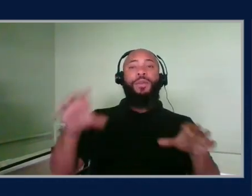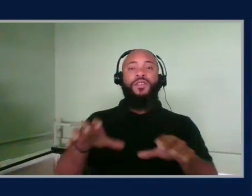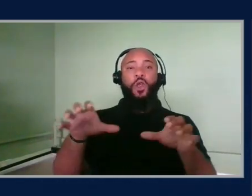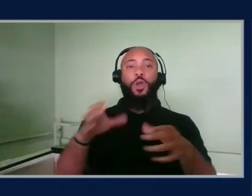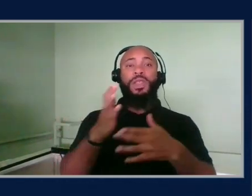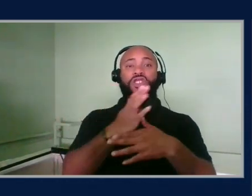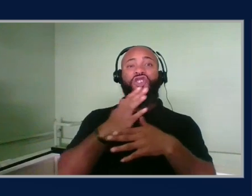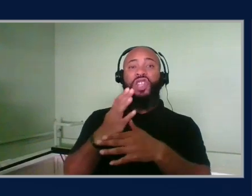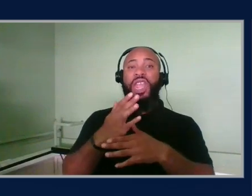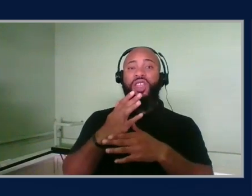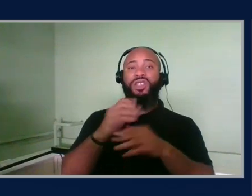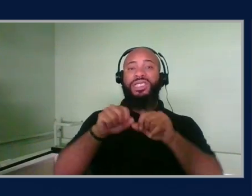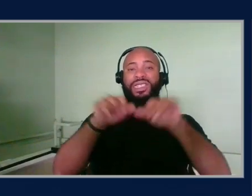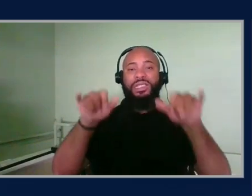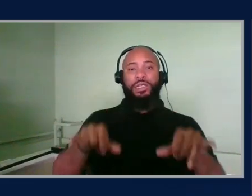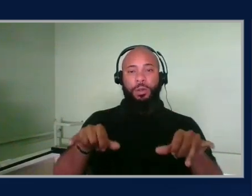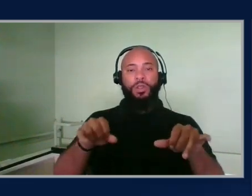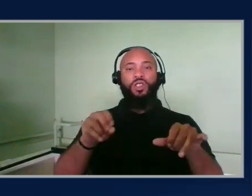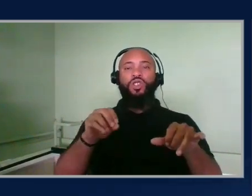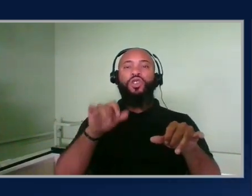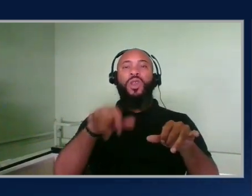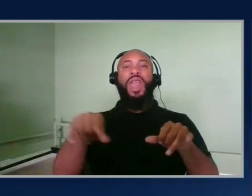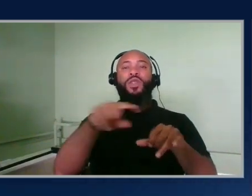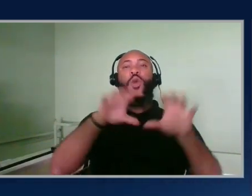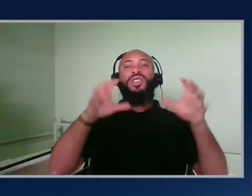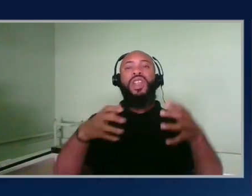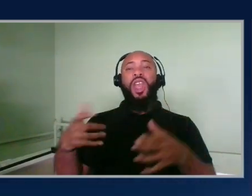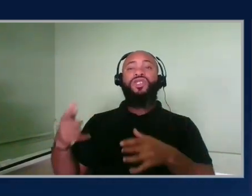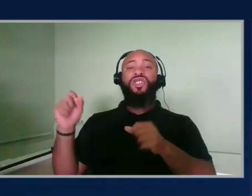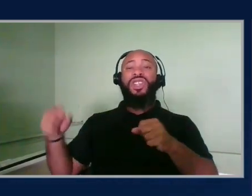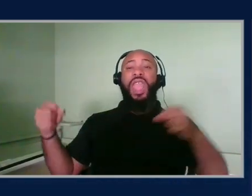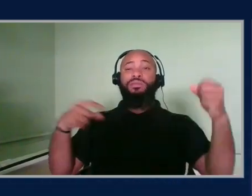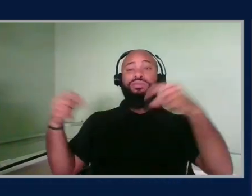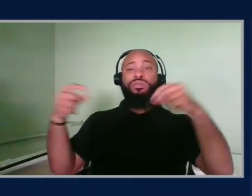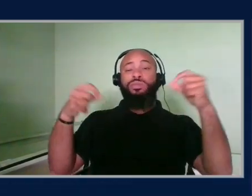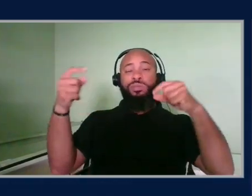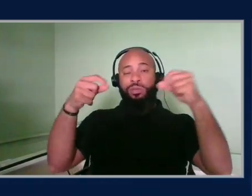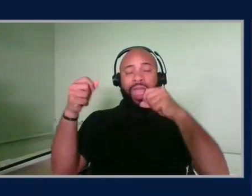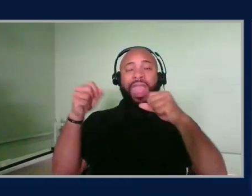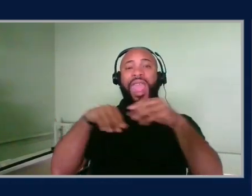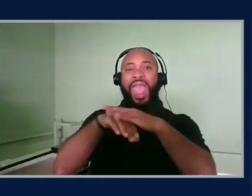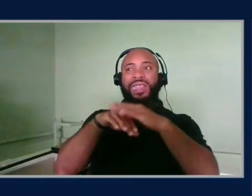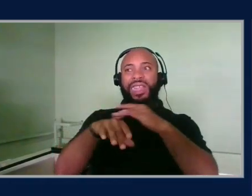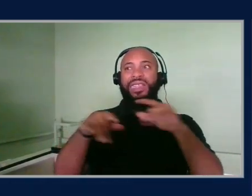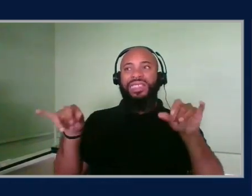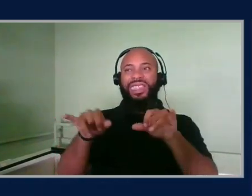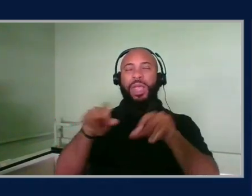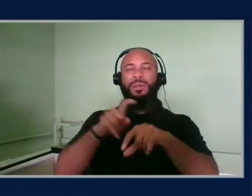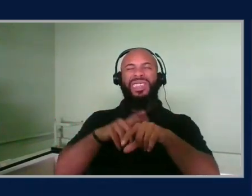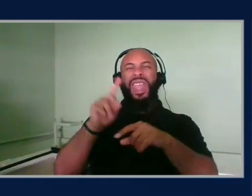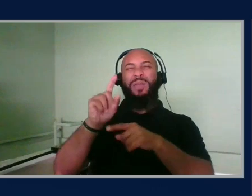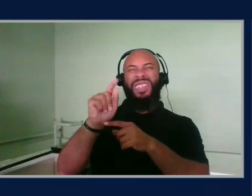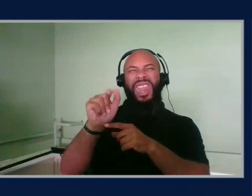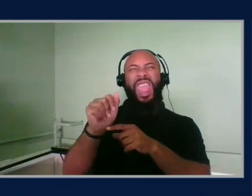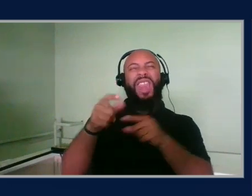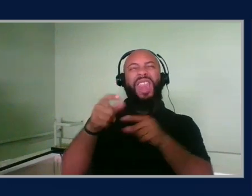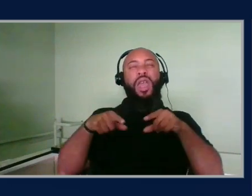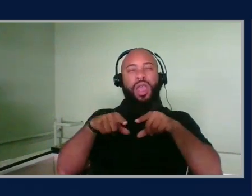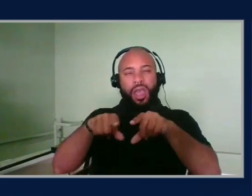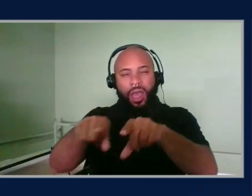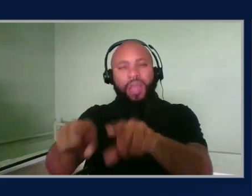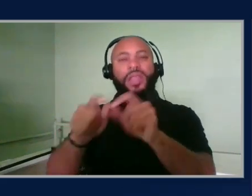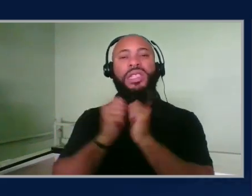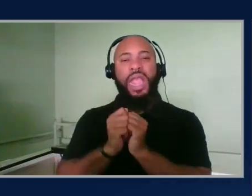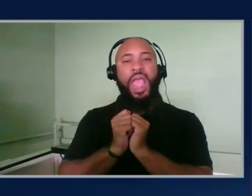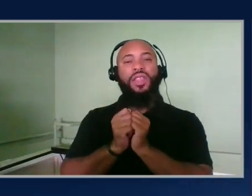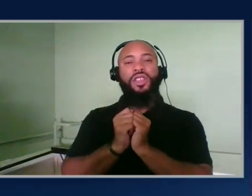clusters for training can access the same data at the same time. So these are kind of two roads, and the split is largely determined by what folks are most comfortable